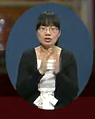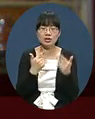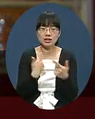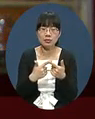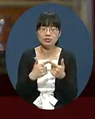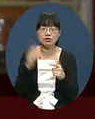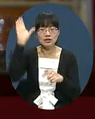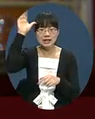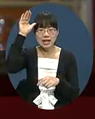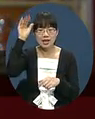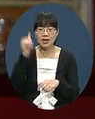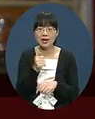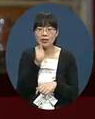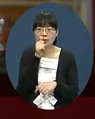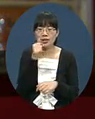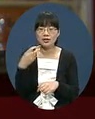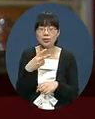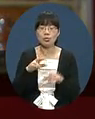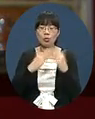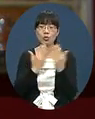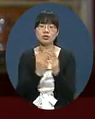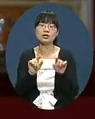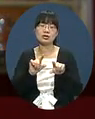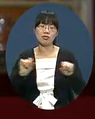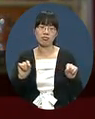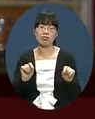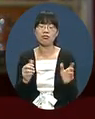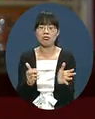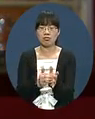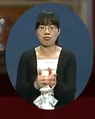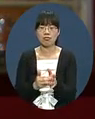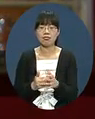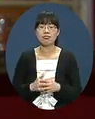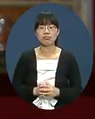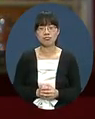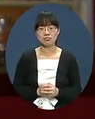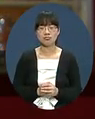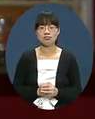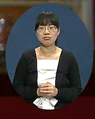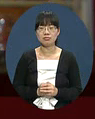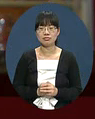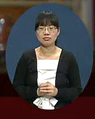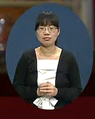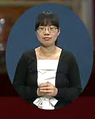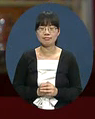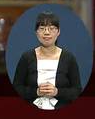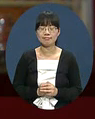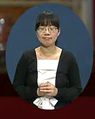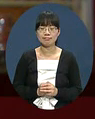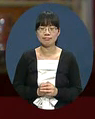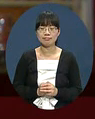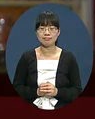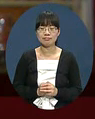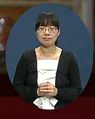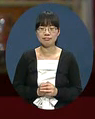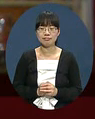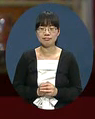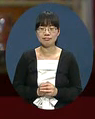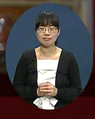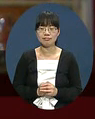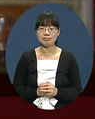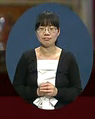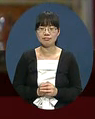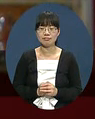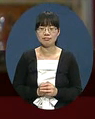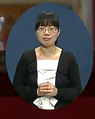and she was allergic to every grass, tree, dogs, cats. Every food you